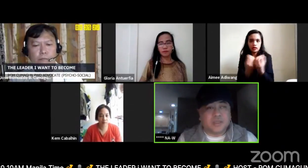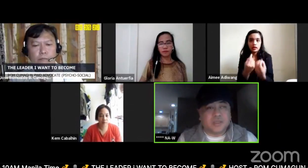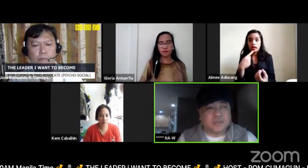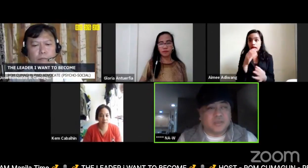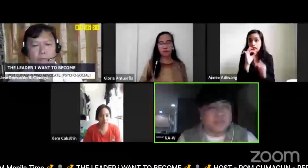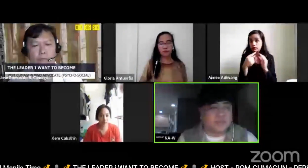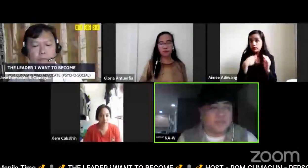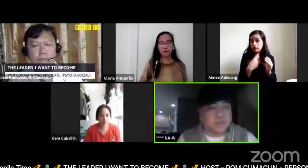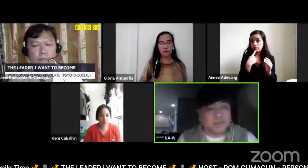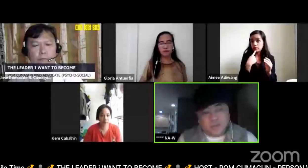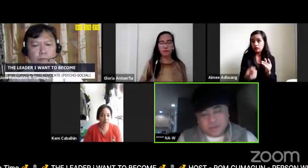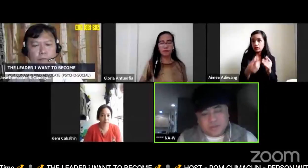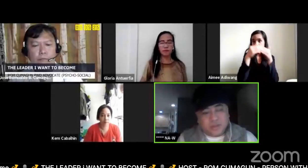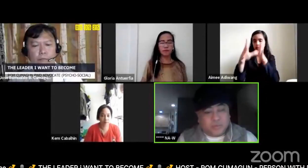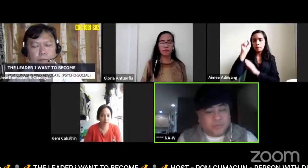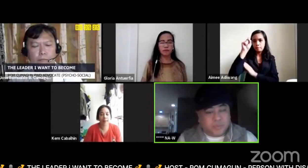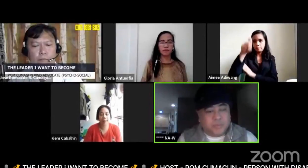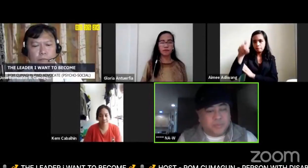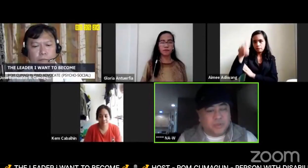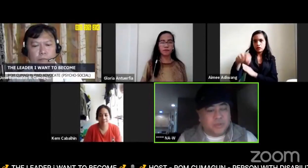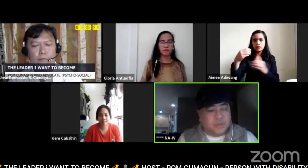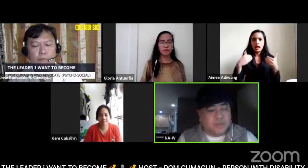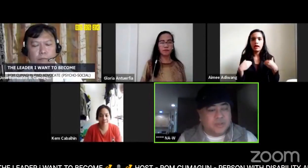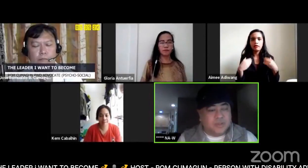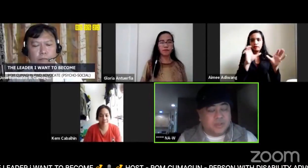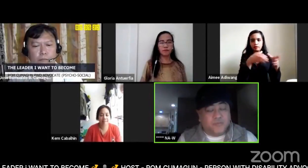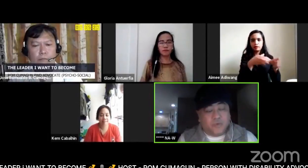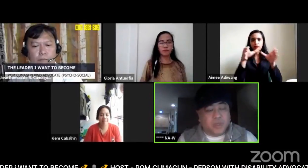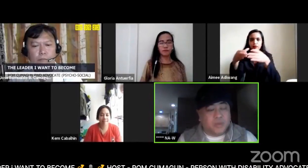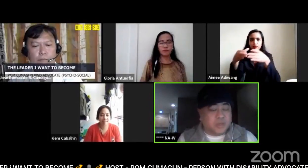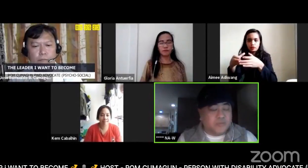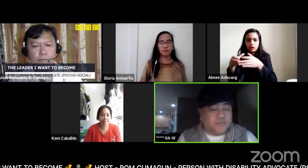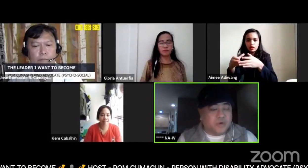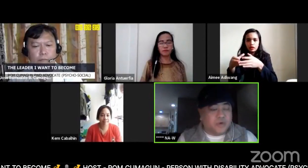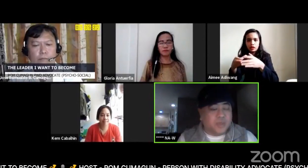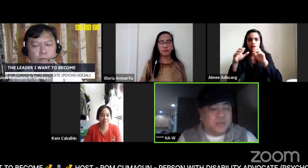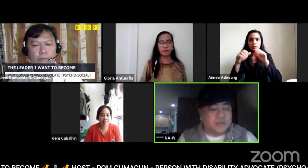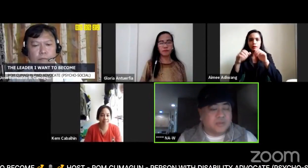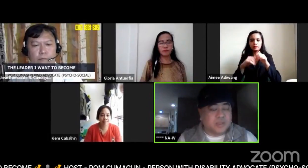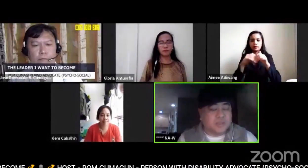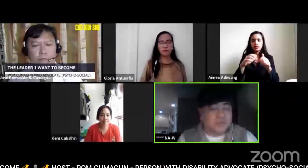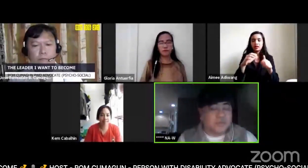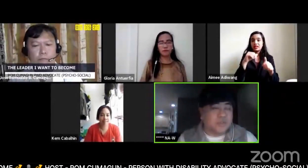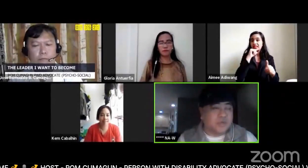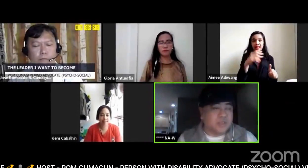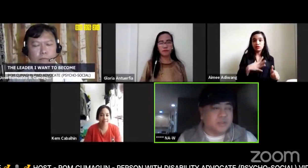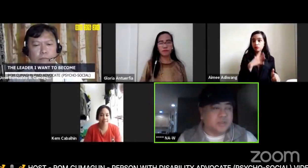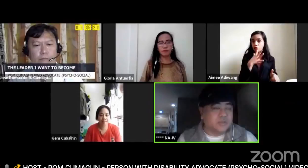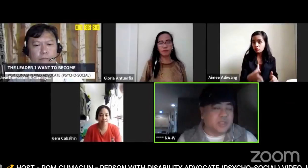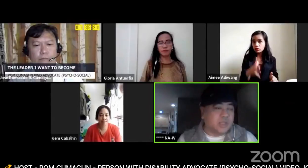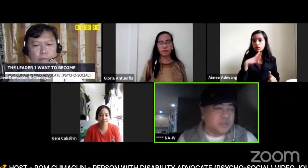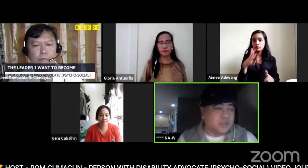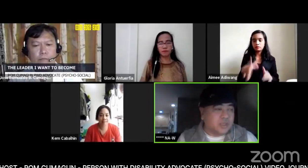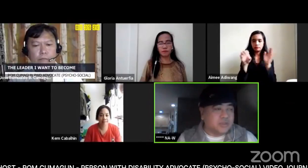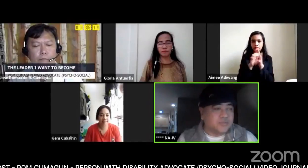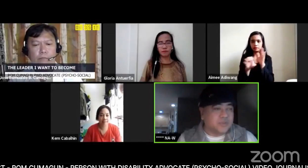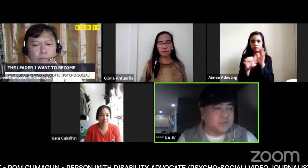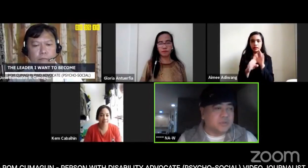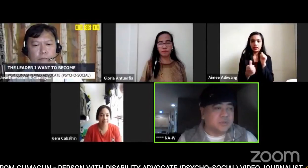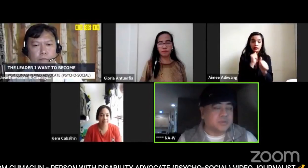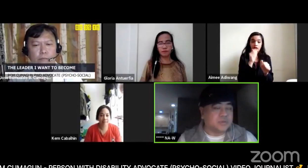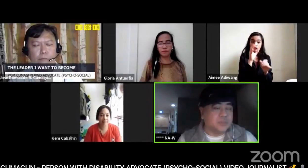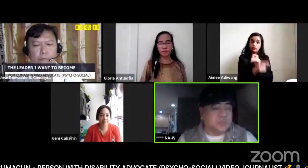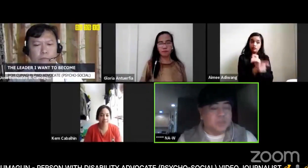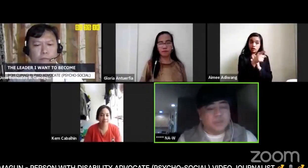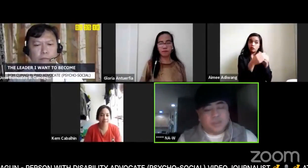leader, kasi there has to be at least a group of people, formal or informal, and when you say you're a leader, you're taking charge of